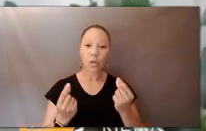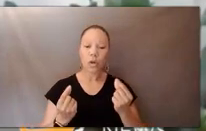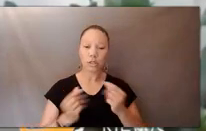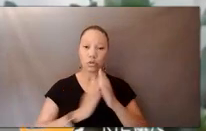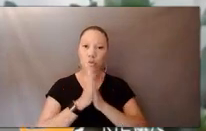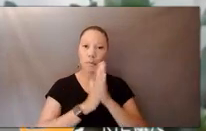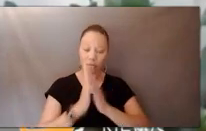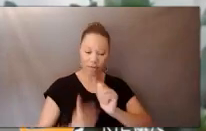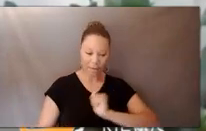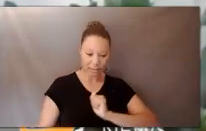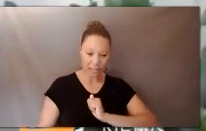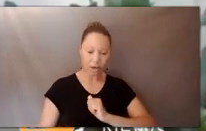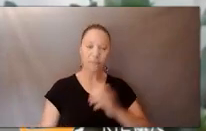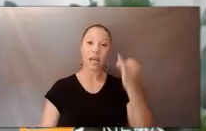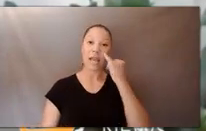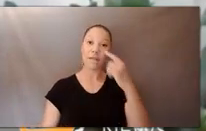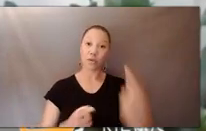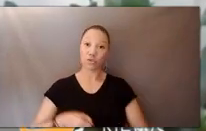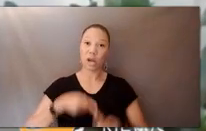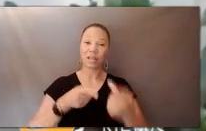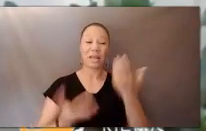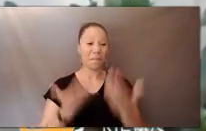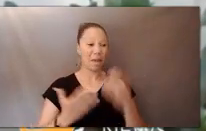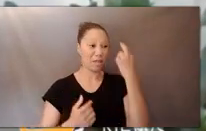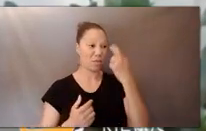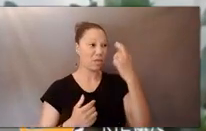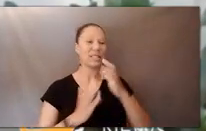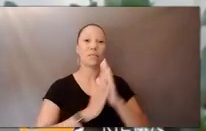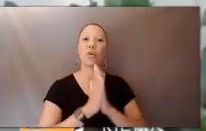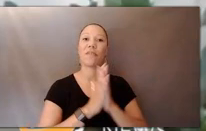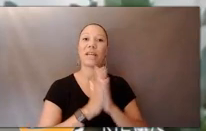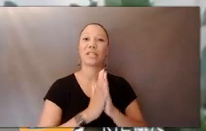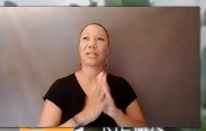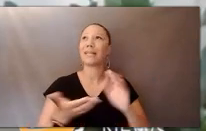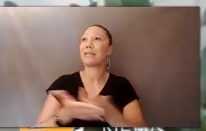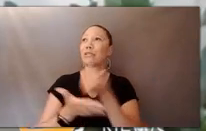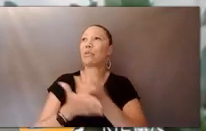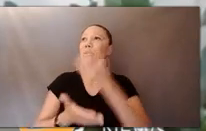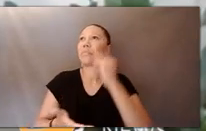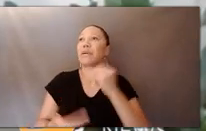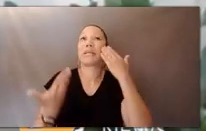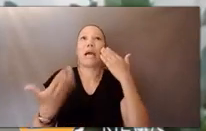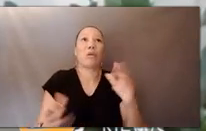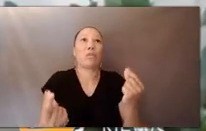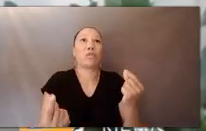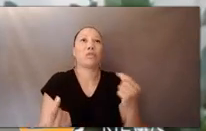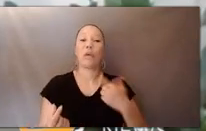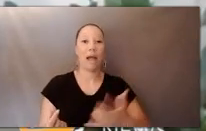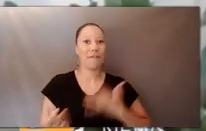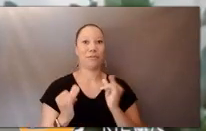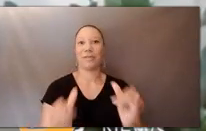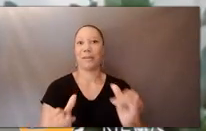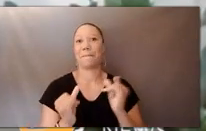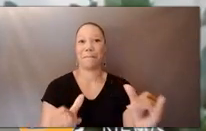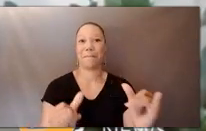right? Because maybe if you're having a hard time, part of it might be motivation. It's like, this is new. I don't know where to start. I know I've had moments like that.